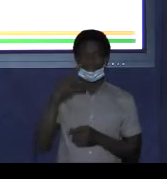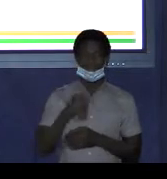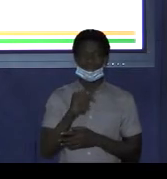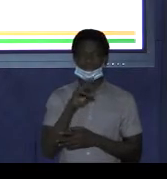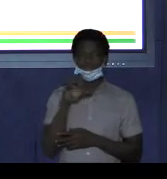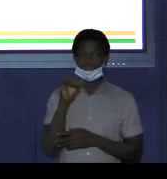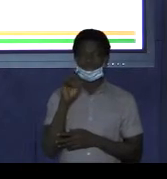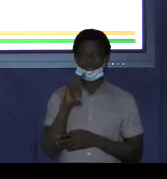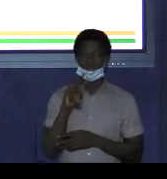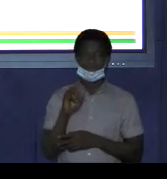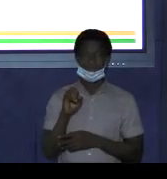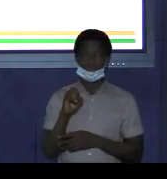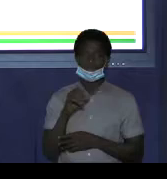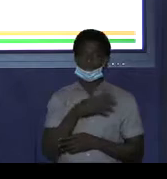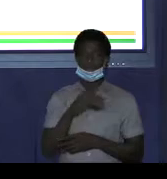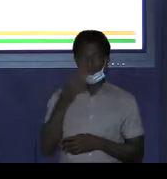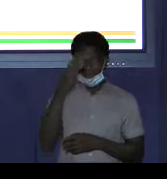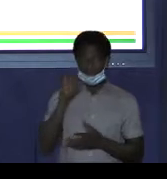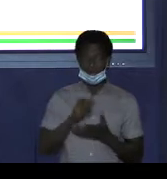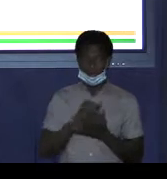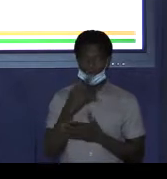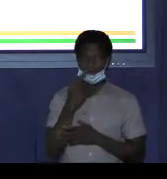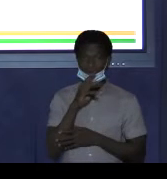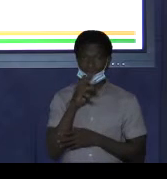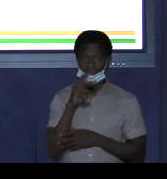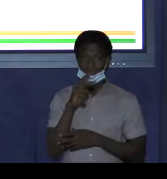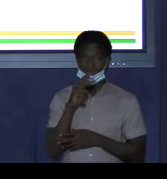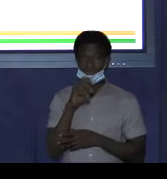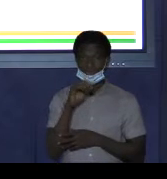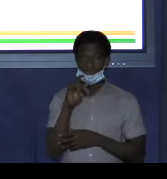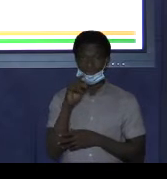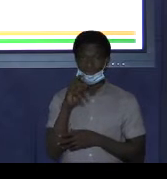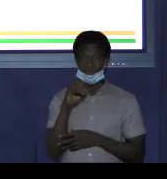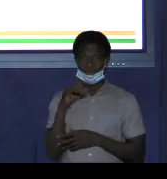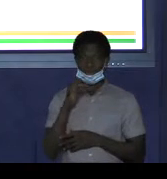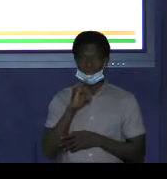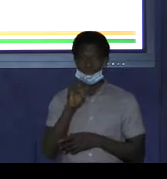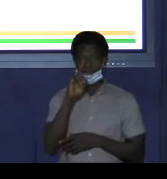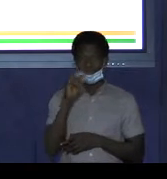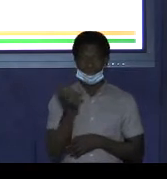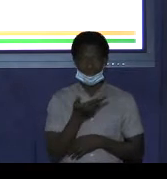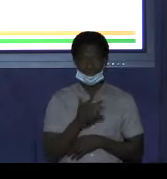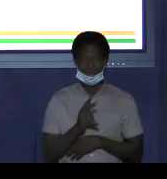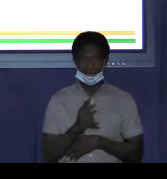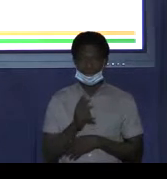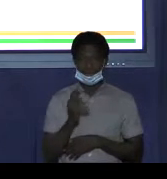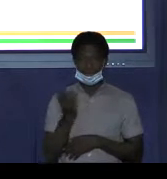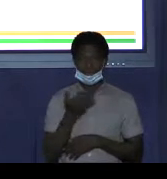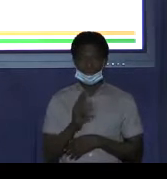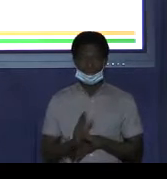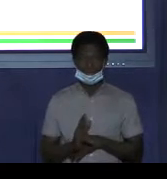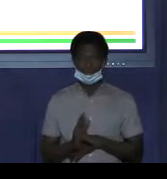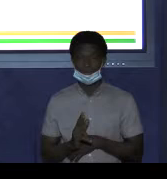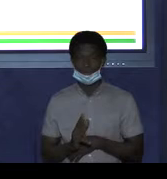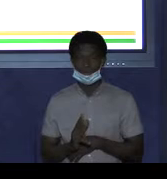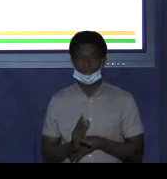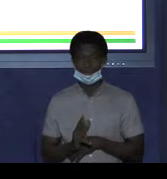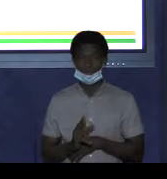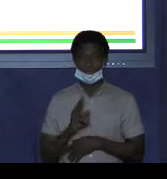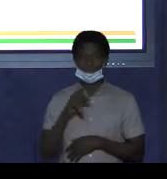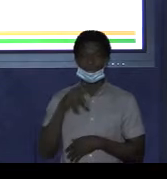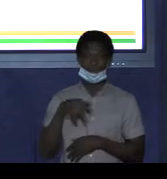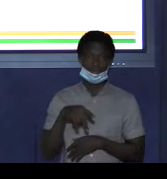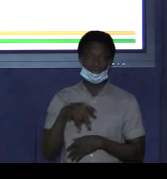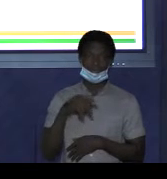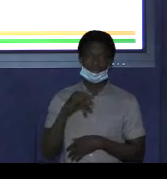to find the cone. And so we discovered that the volume of a cone is 1/3 the volume of a cylinder, and that is